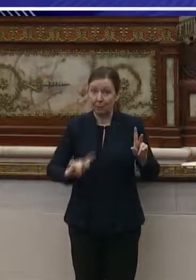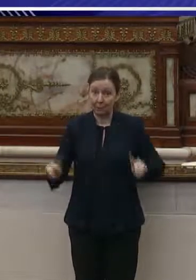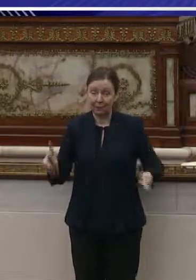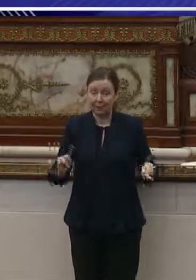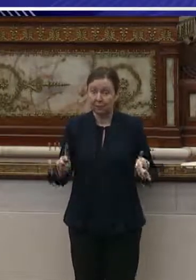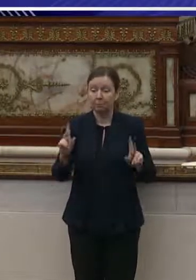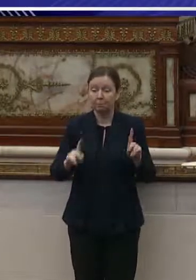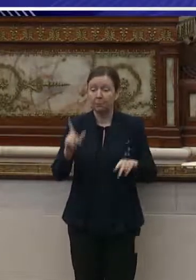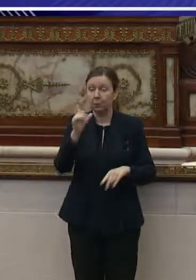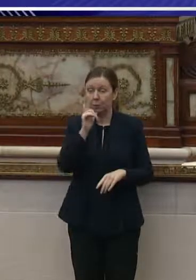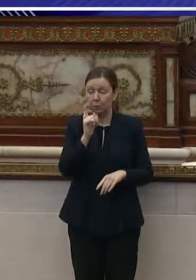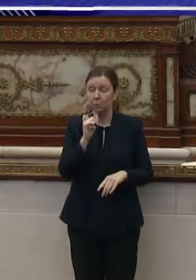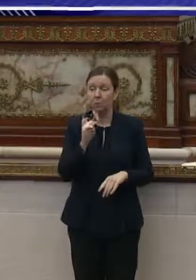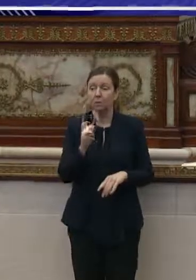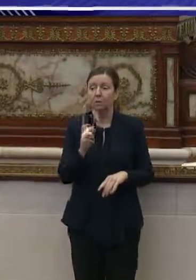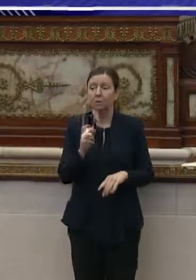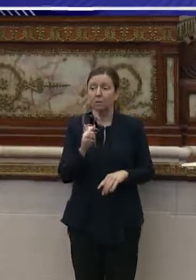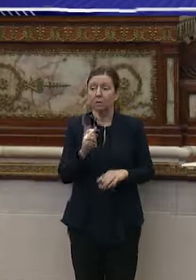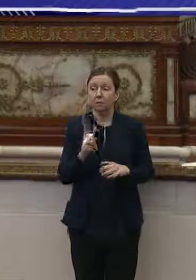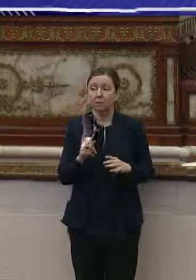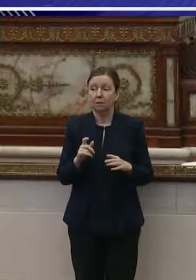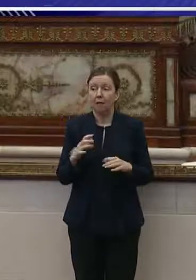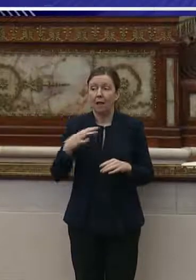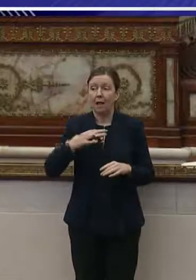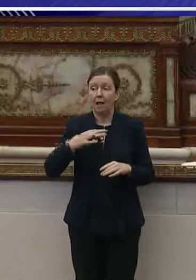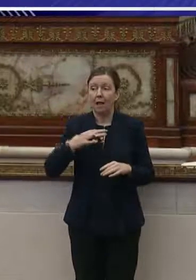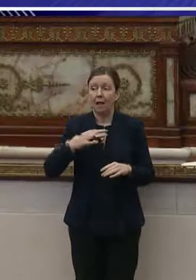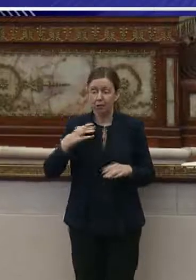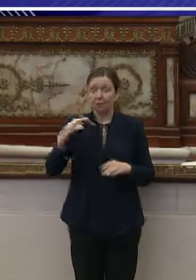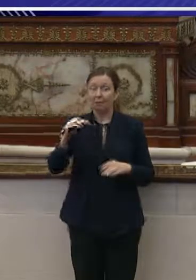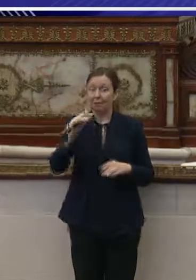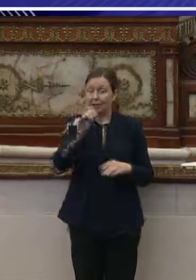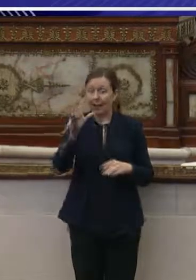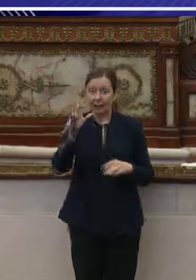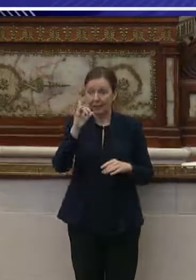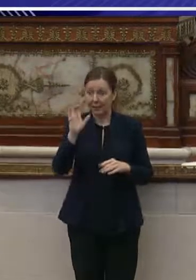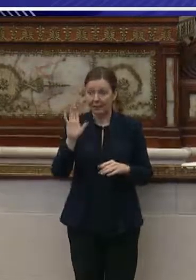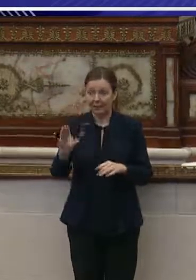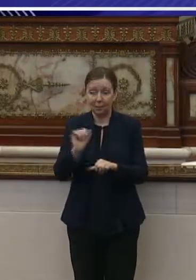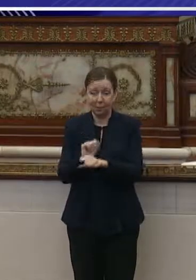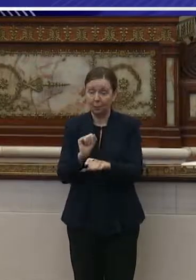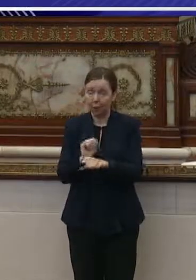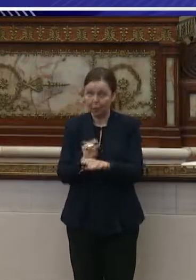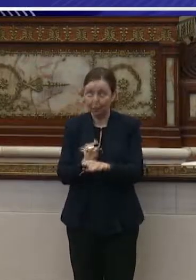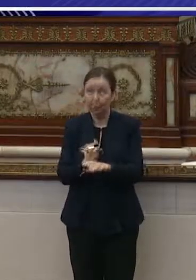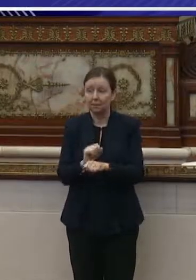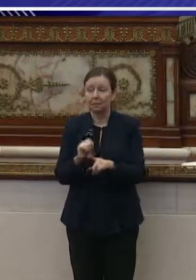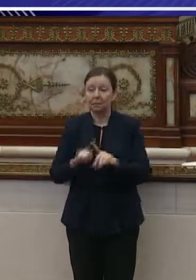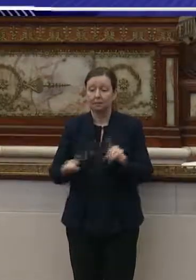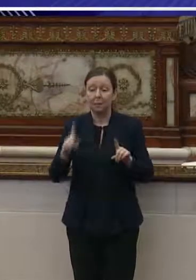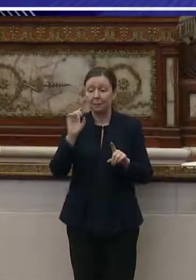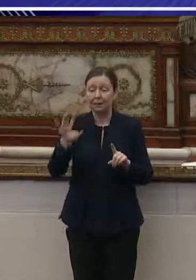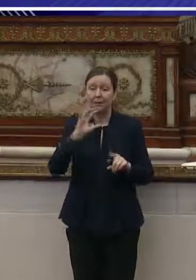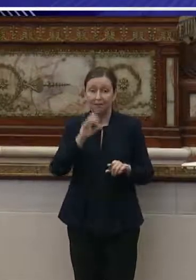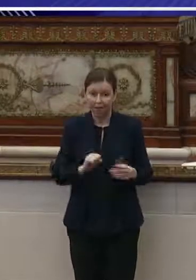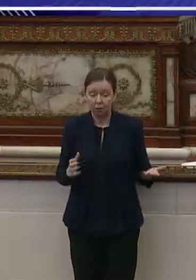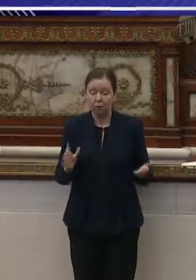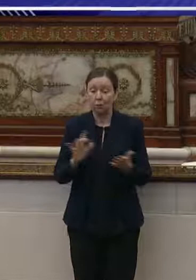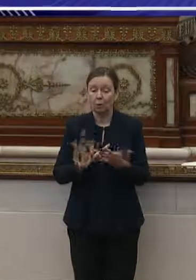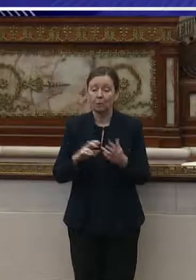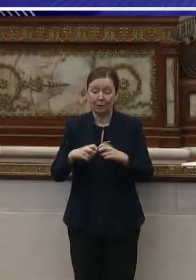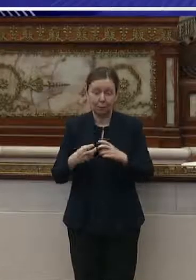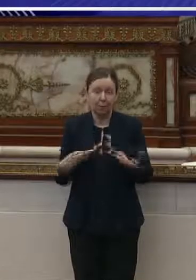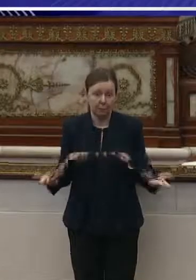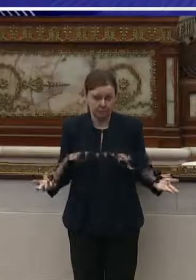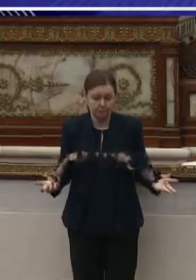population, people who are eligible by virtue of their employment, but by virtue of their age, the medical